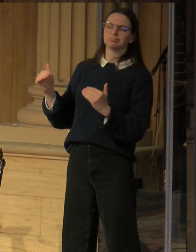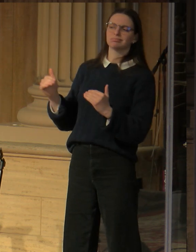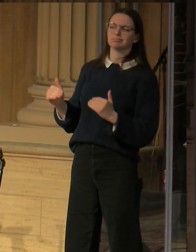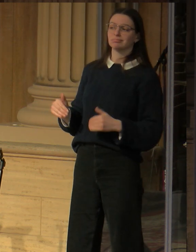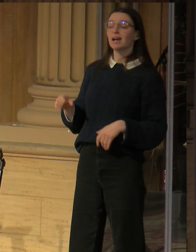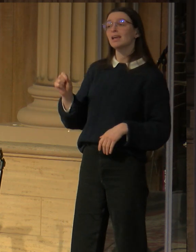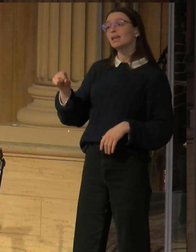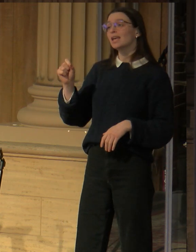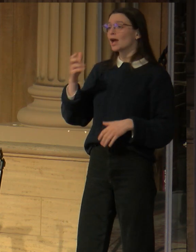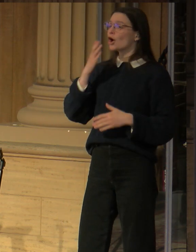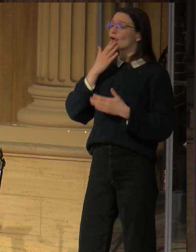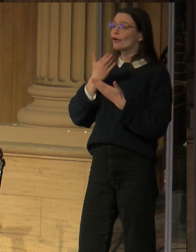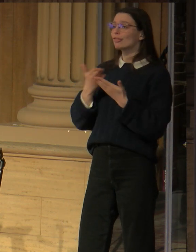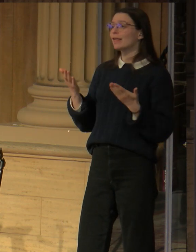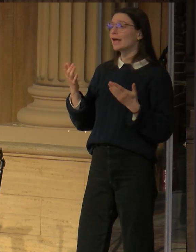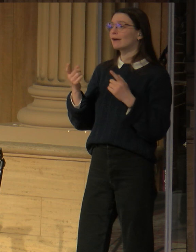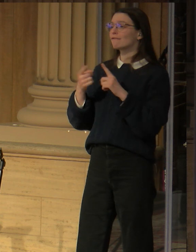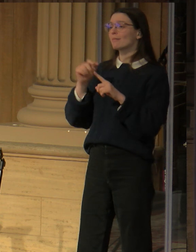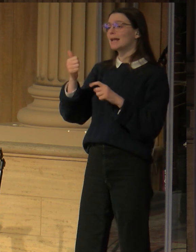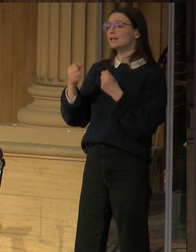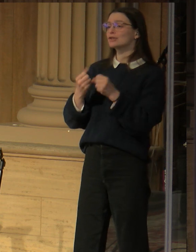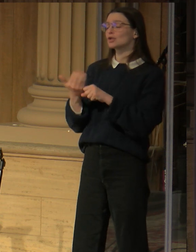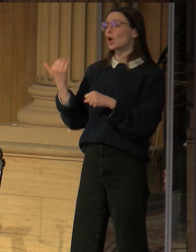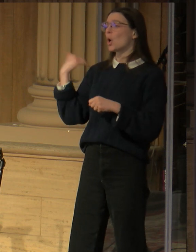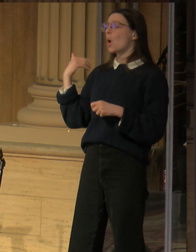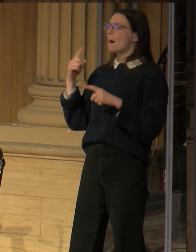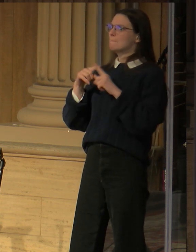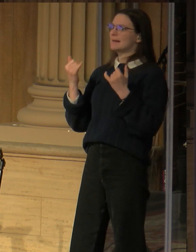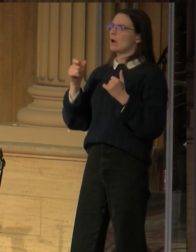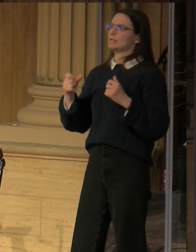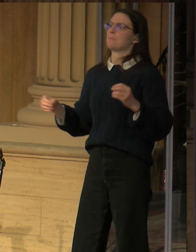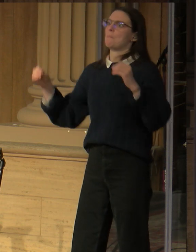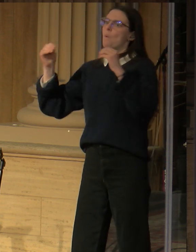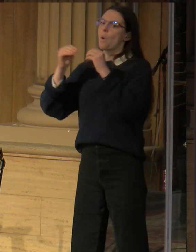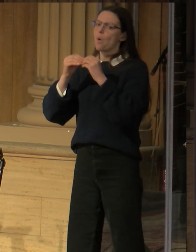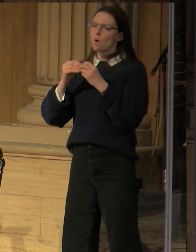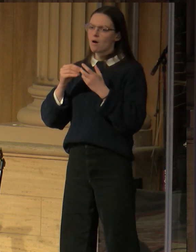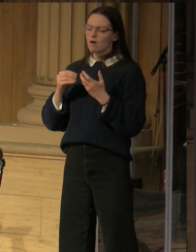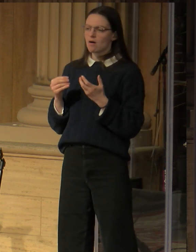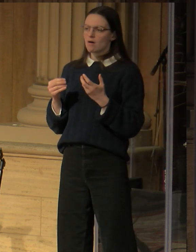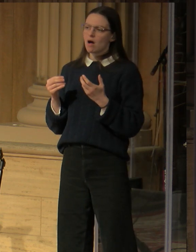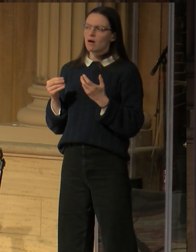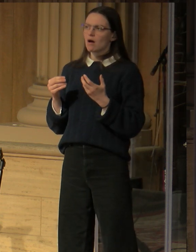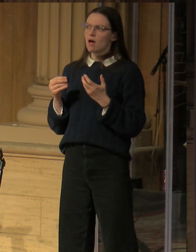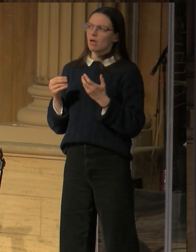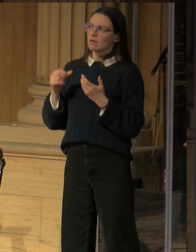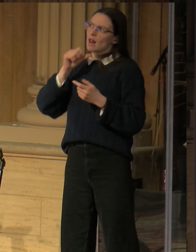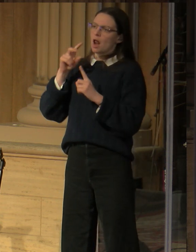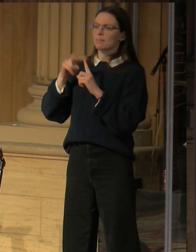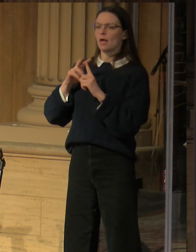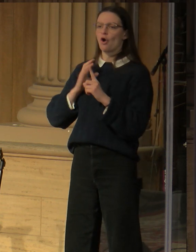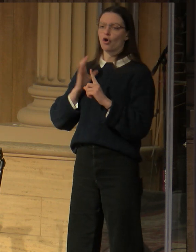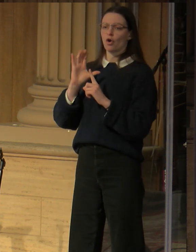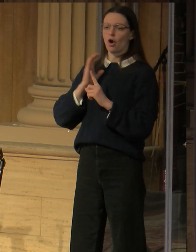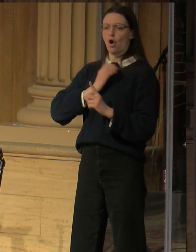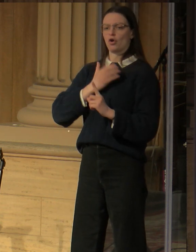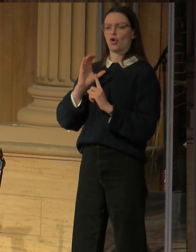was a good thing to be talking about 10 years ago, but now we need more because we need to know the times that we're living in.